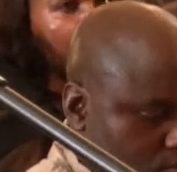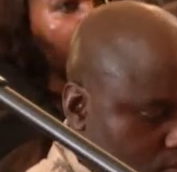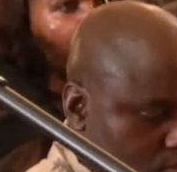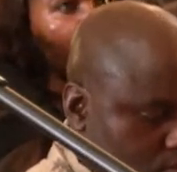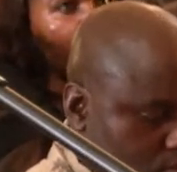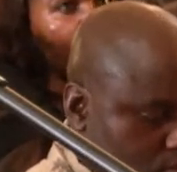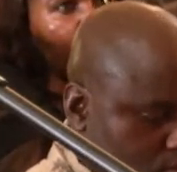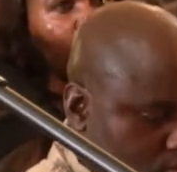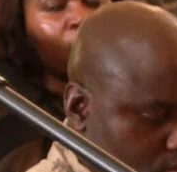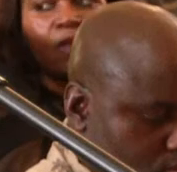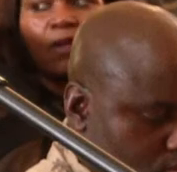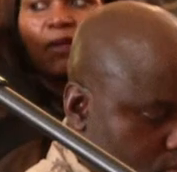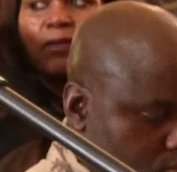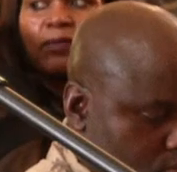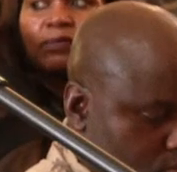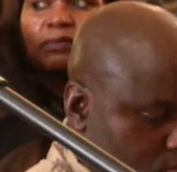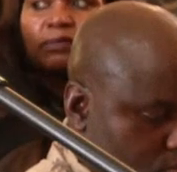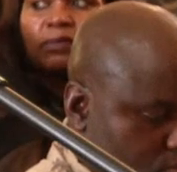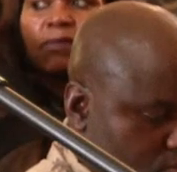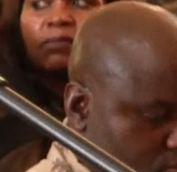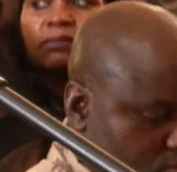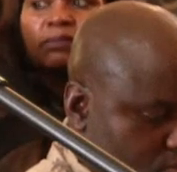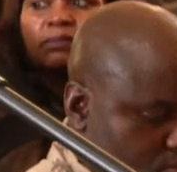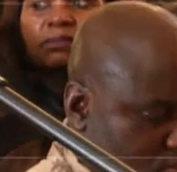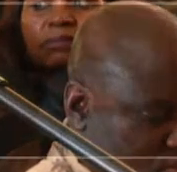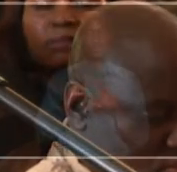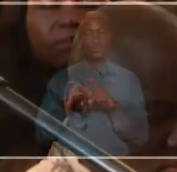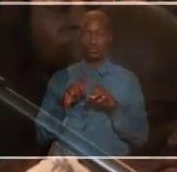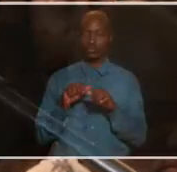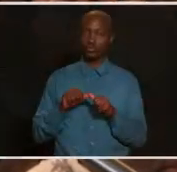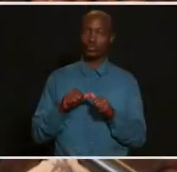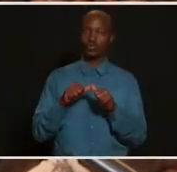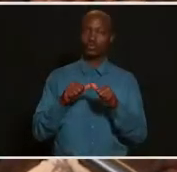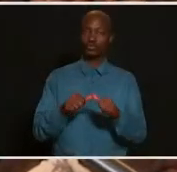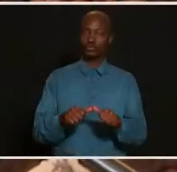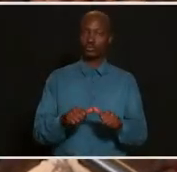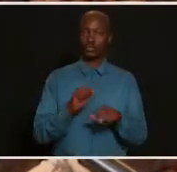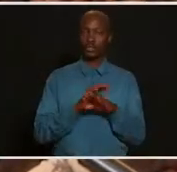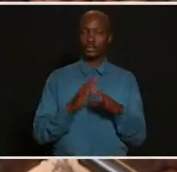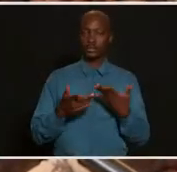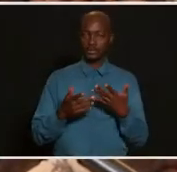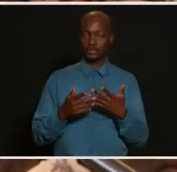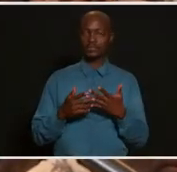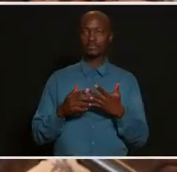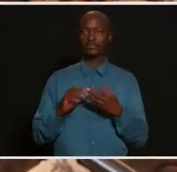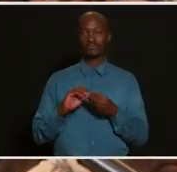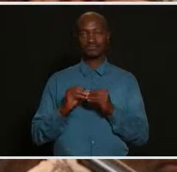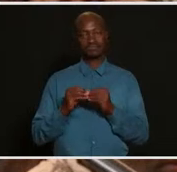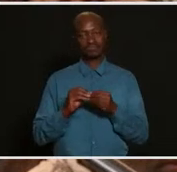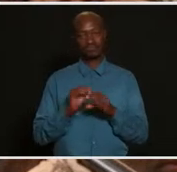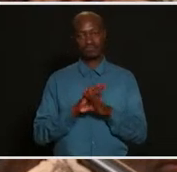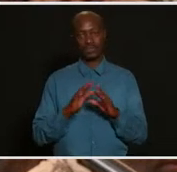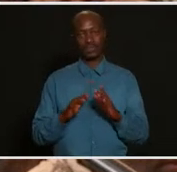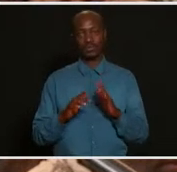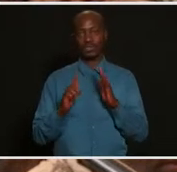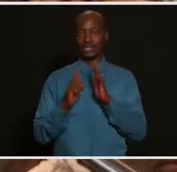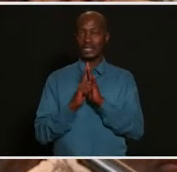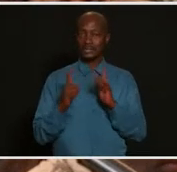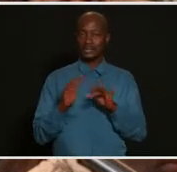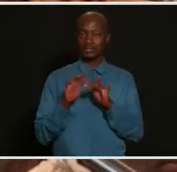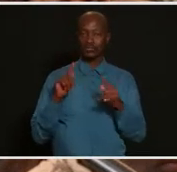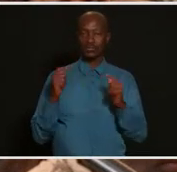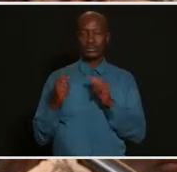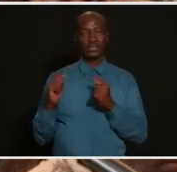inclusion and requiring Parliament to continuously earn legislation to respond to the changing to the